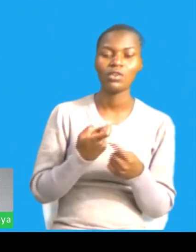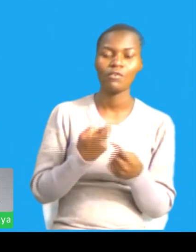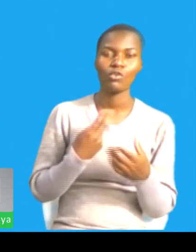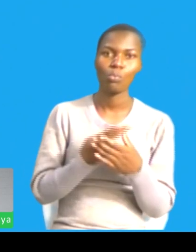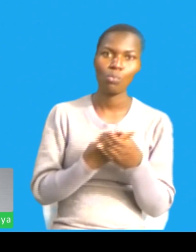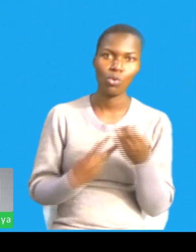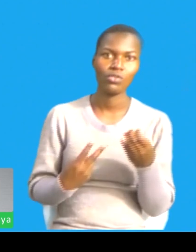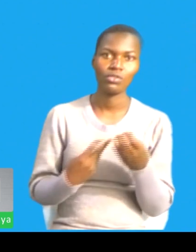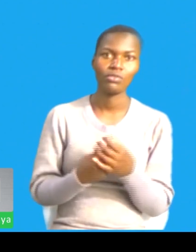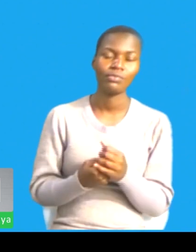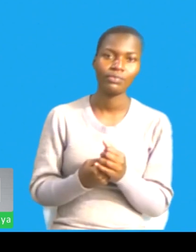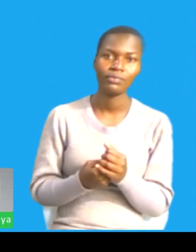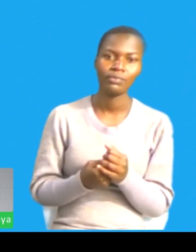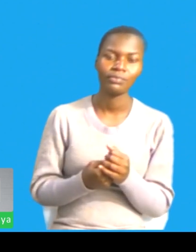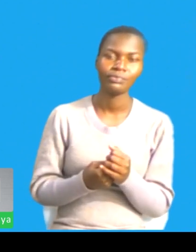sides.